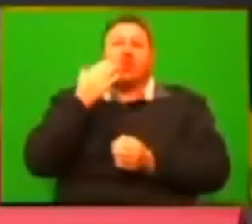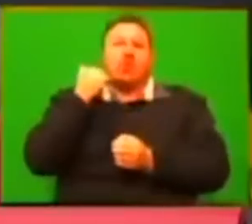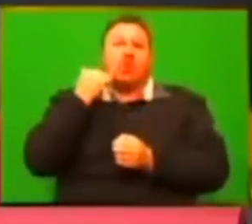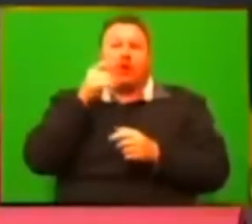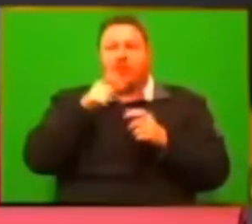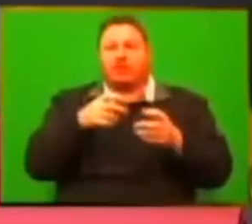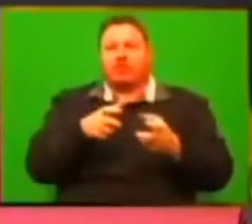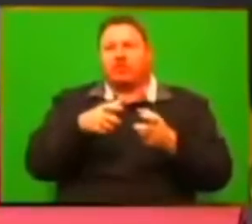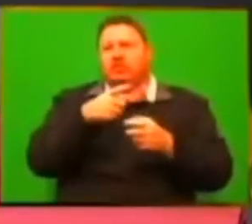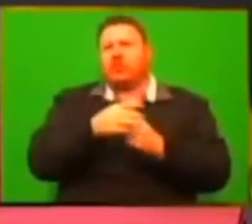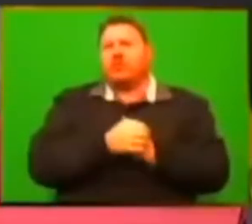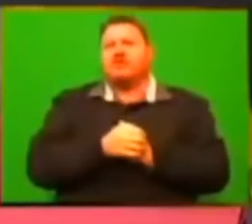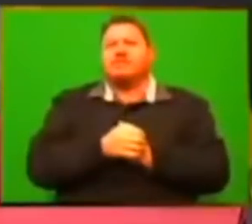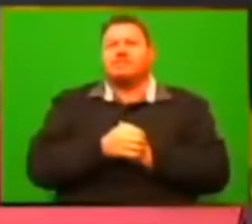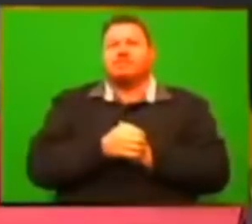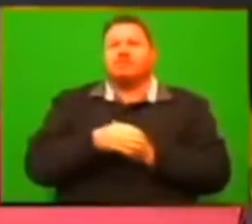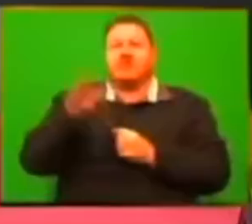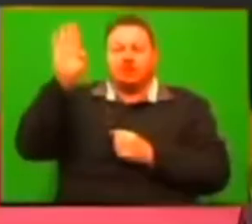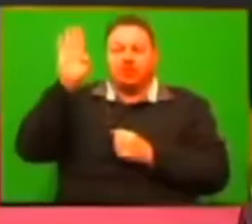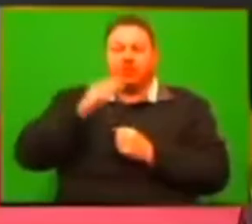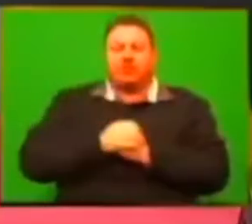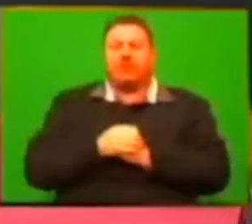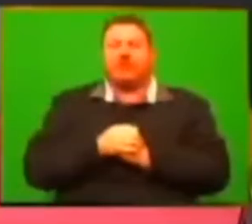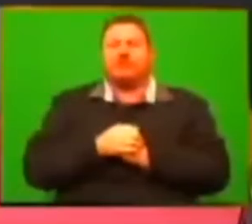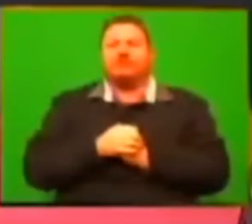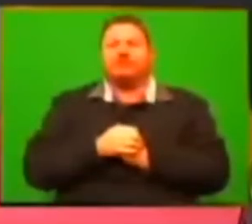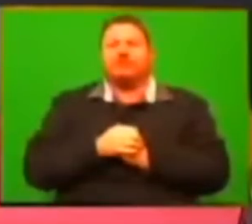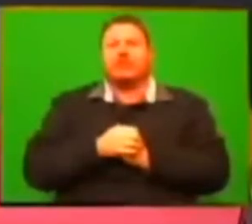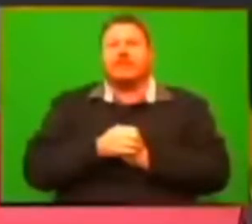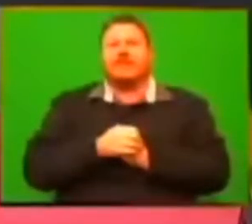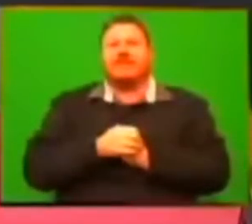minority. Malema, can you take a seat? There's an order by